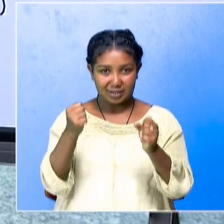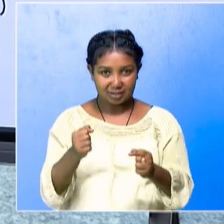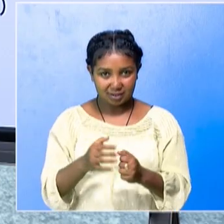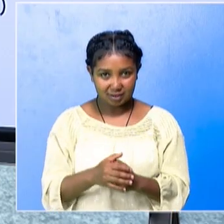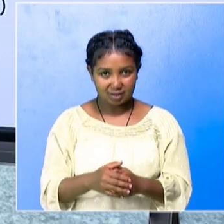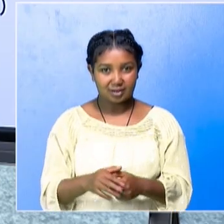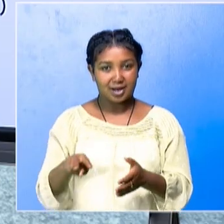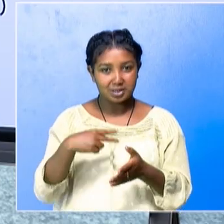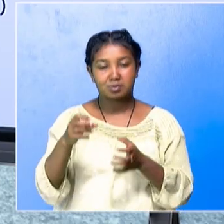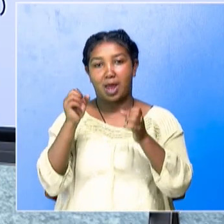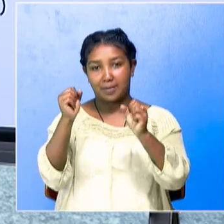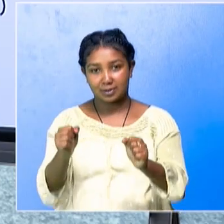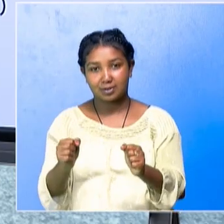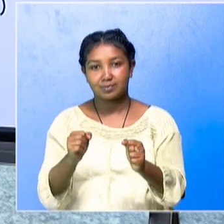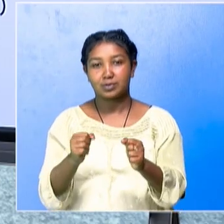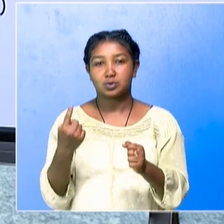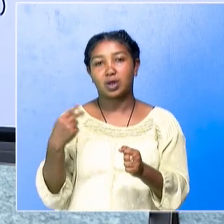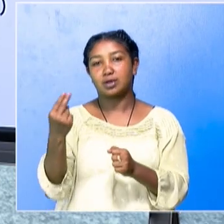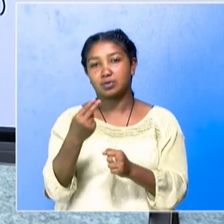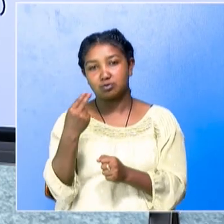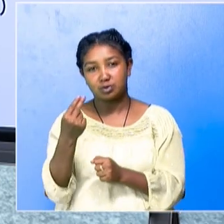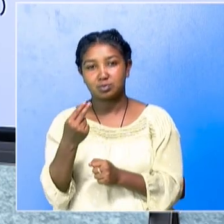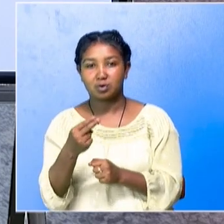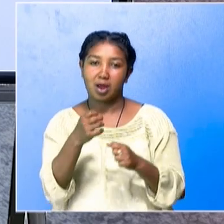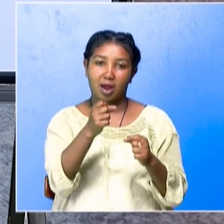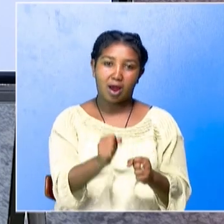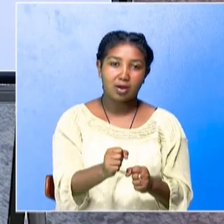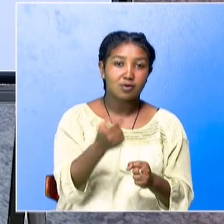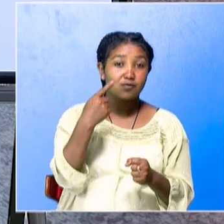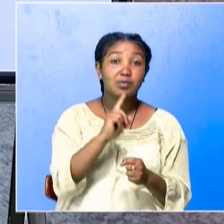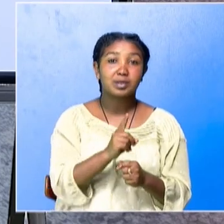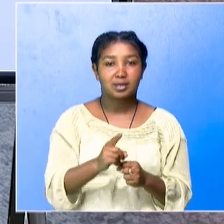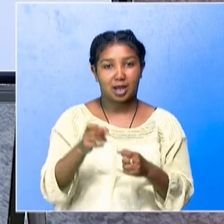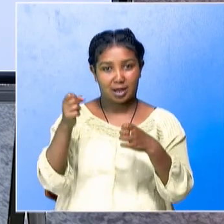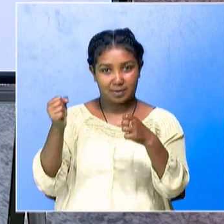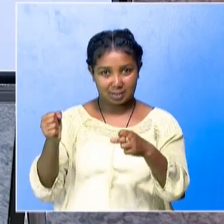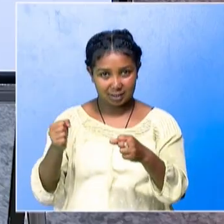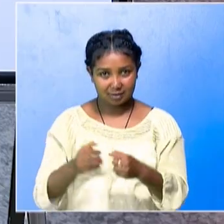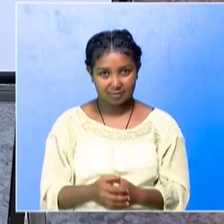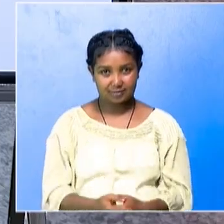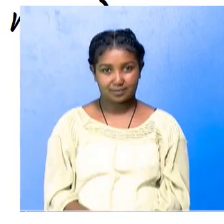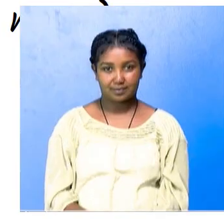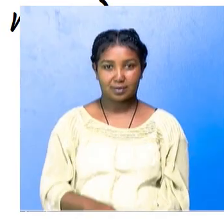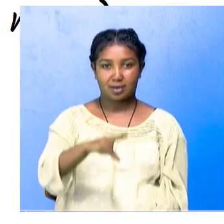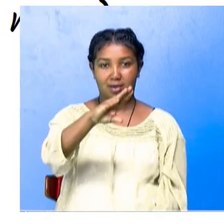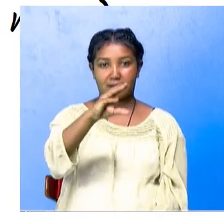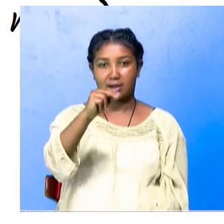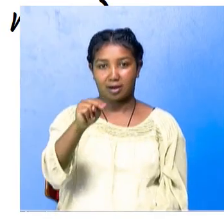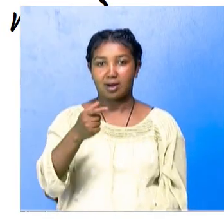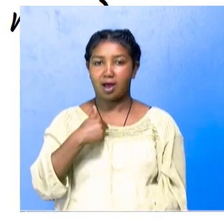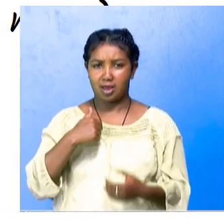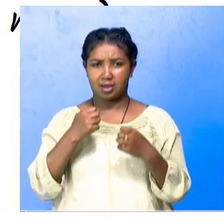ability. It's also what? Ability. We can use can for what? Ability.